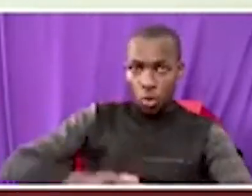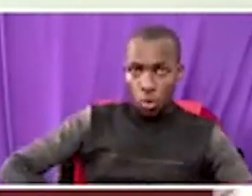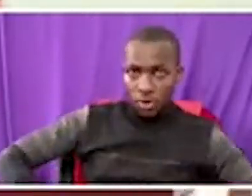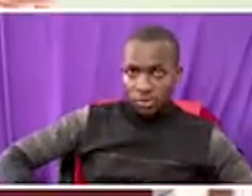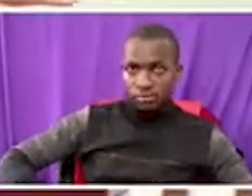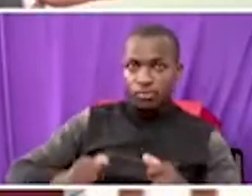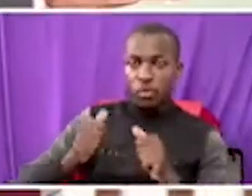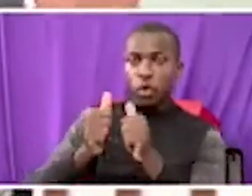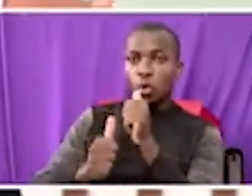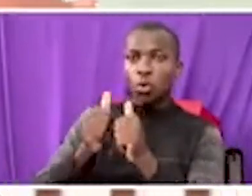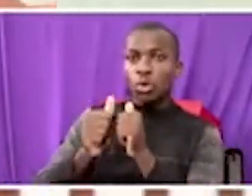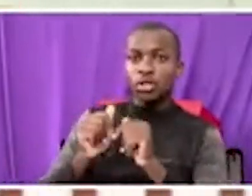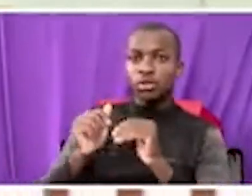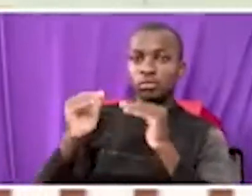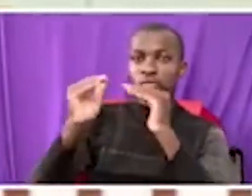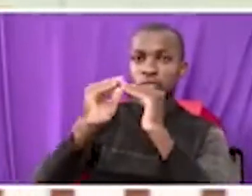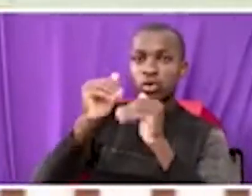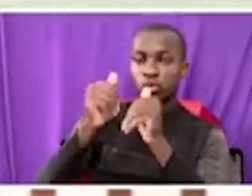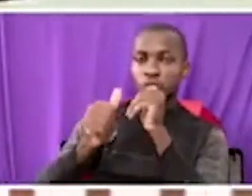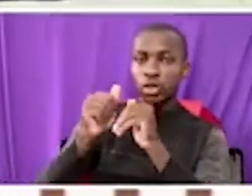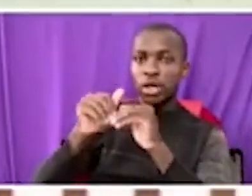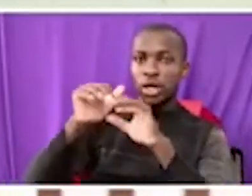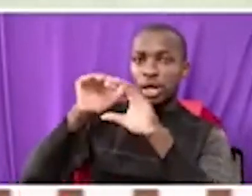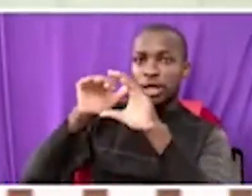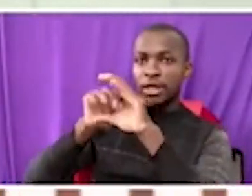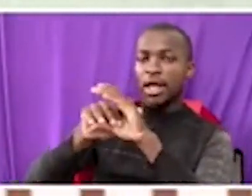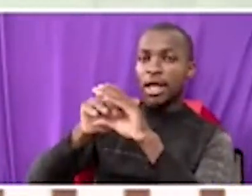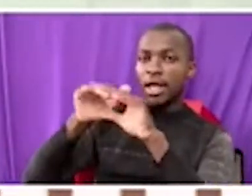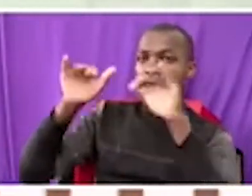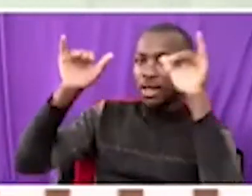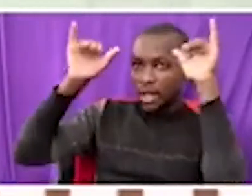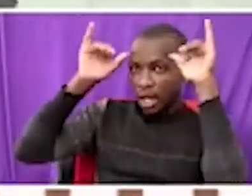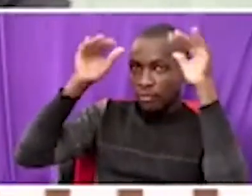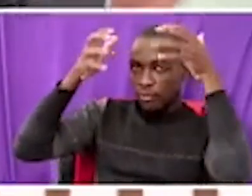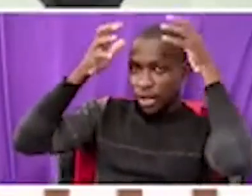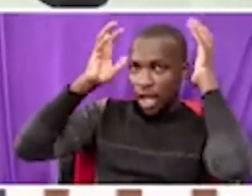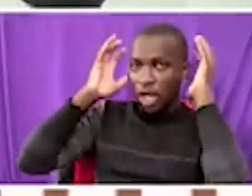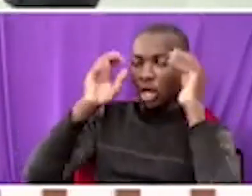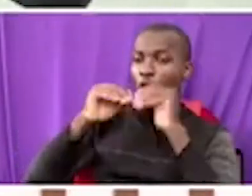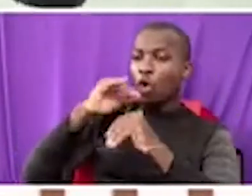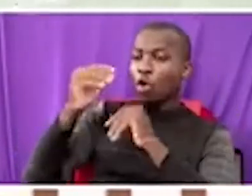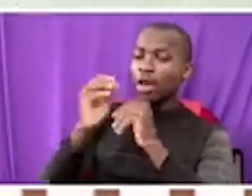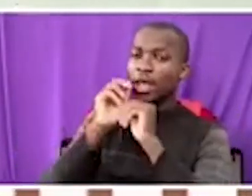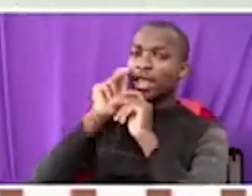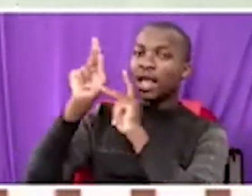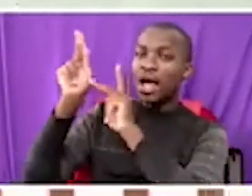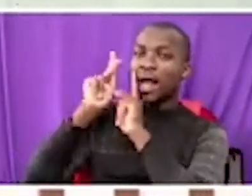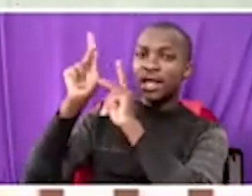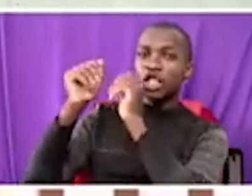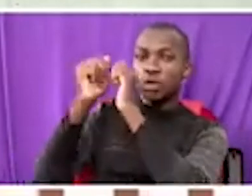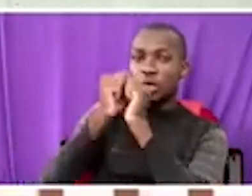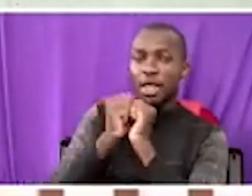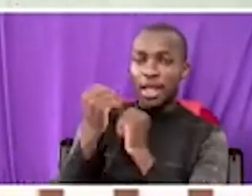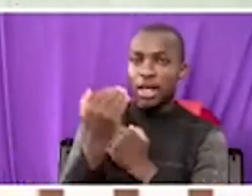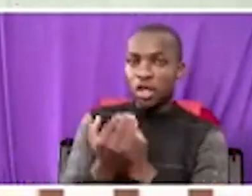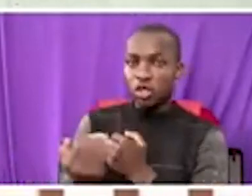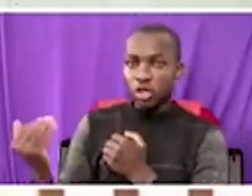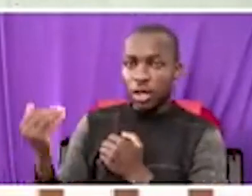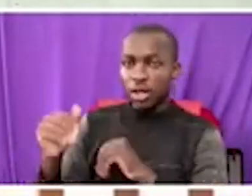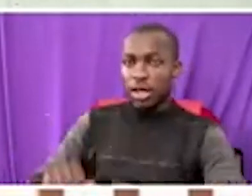with the lamb, the leopard will lie down with the goat, the calf and the lion and the yearling together, and a little child shall lead